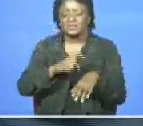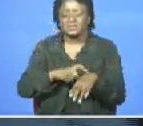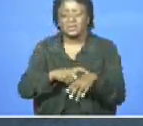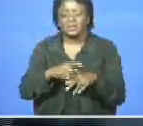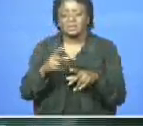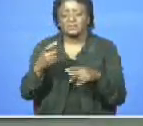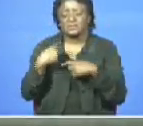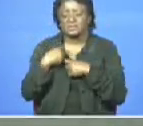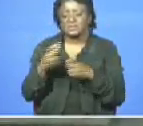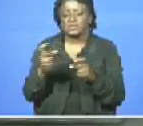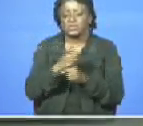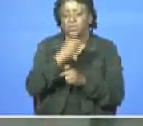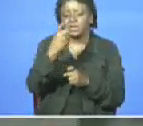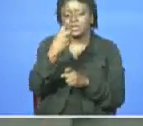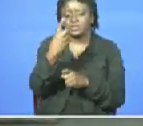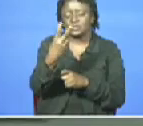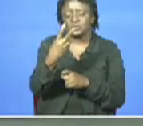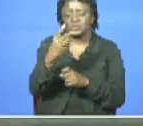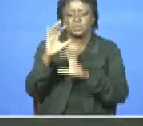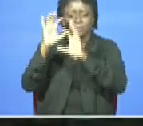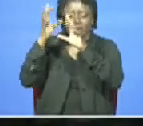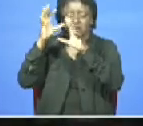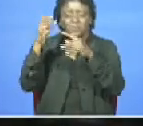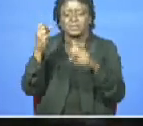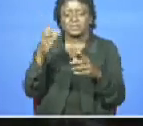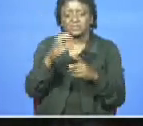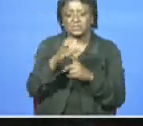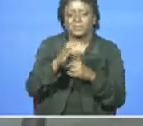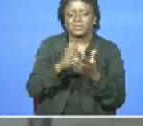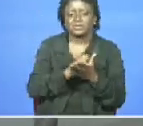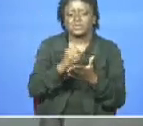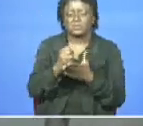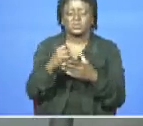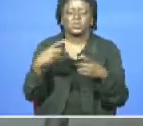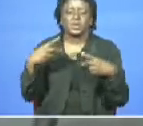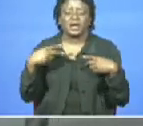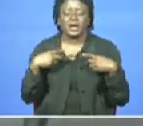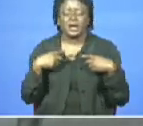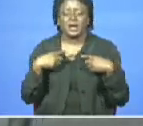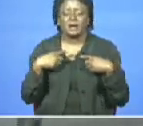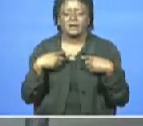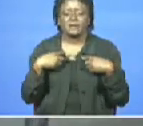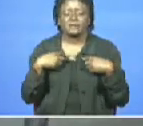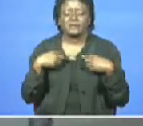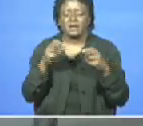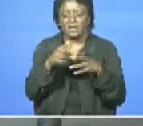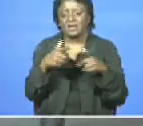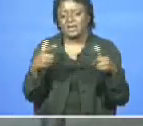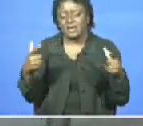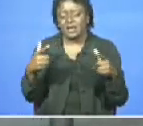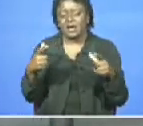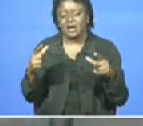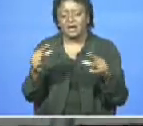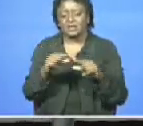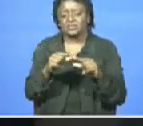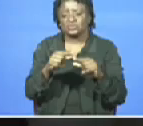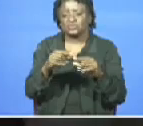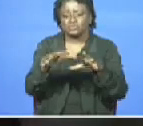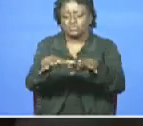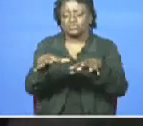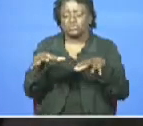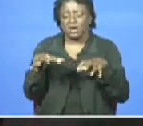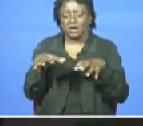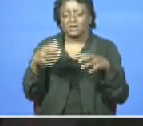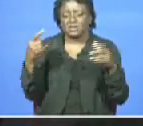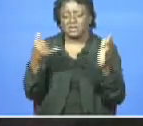basketball championships. We'd be part of a large crowd. Right now we're on a high. So it's a